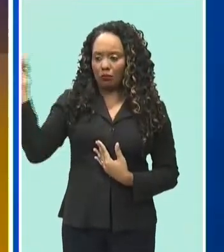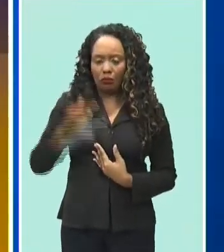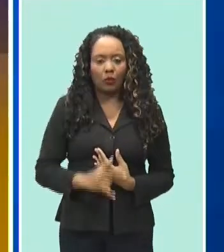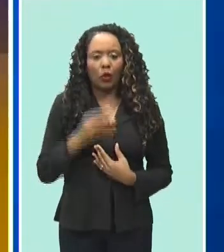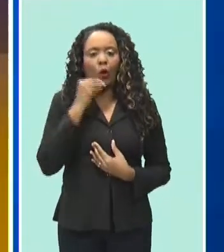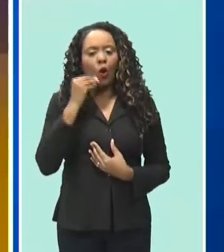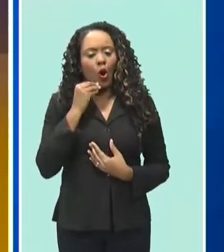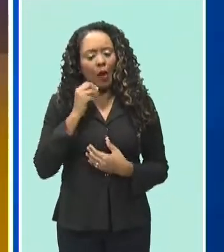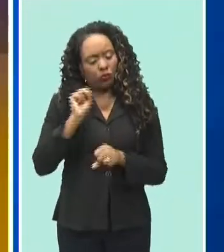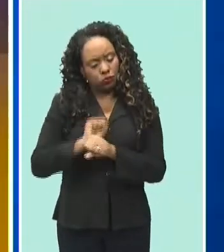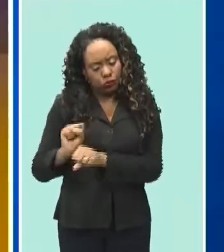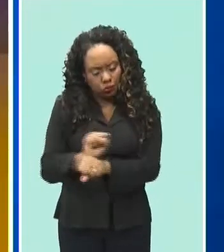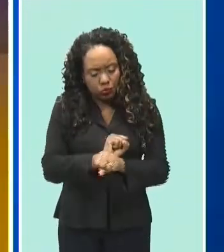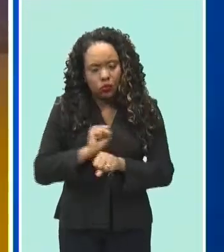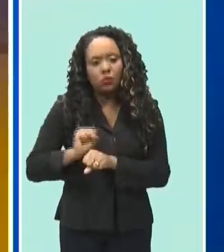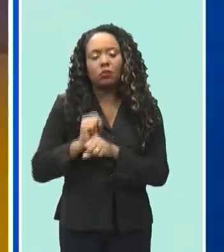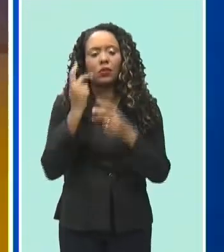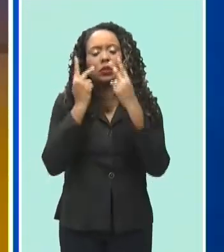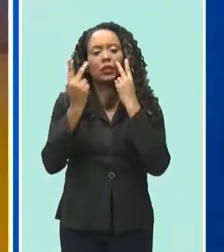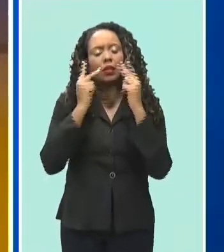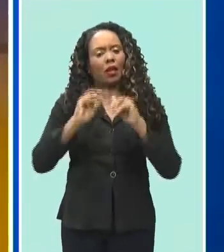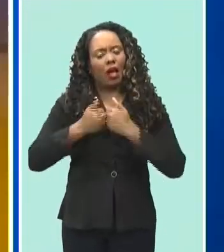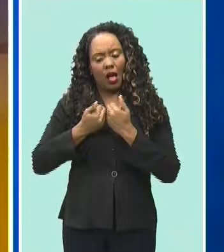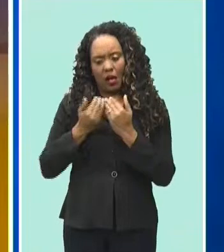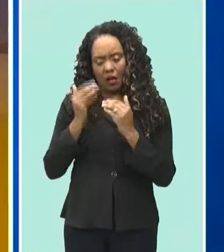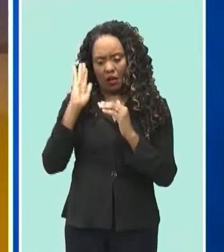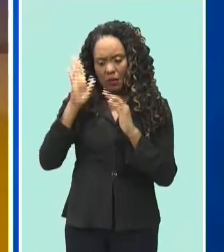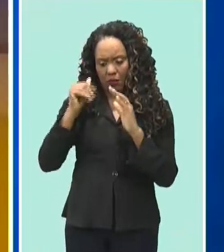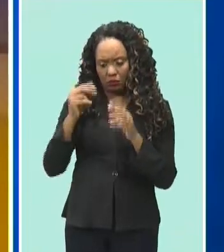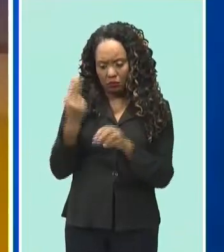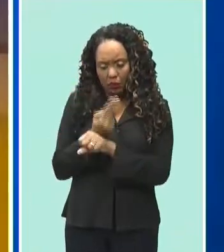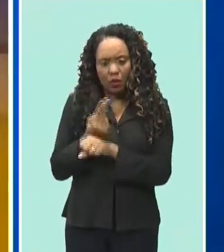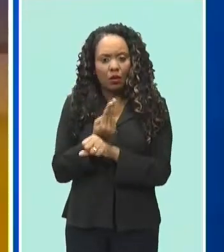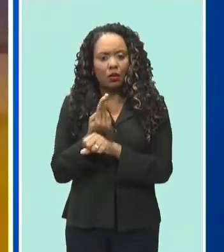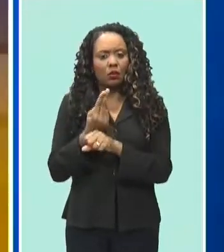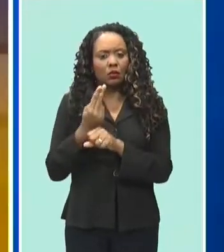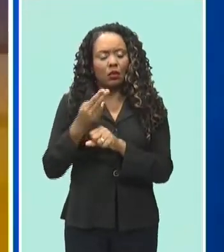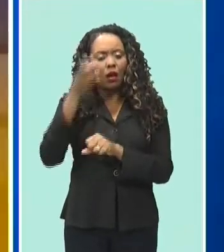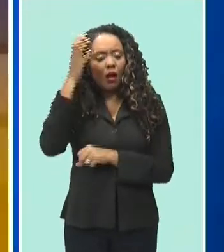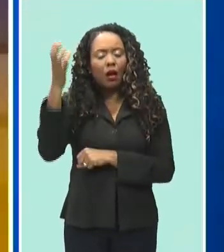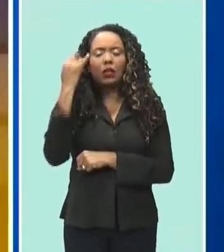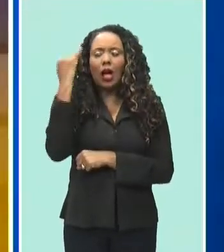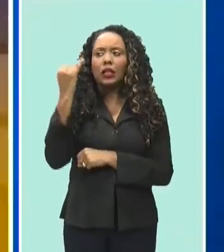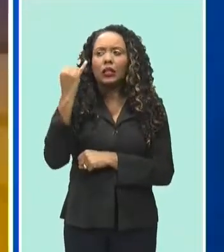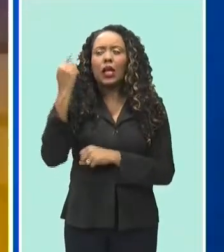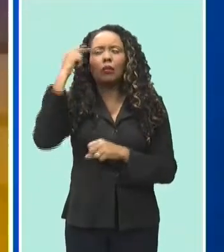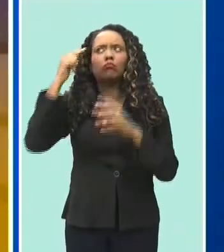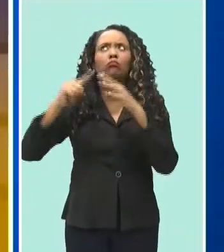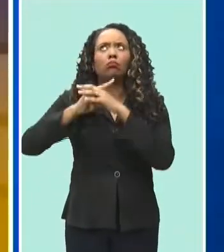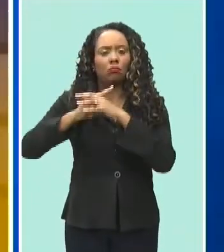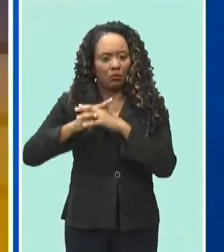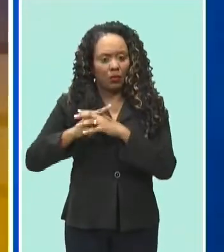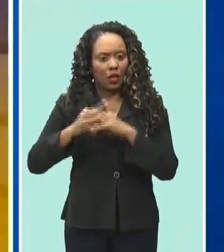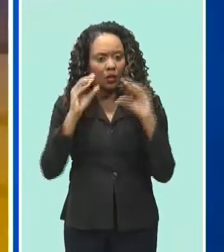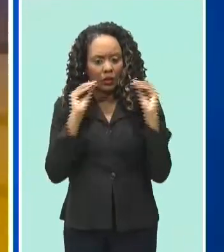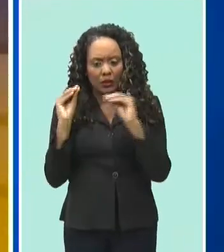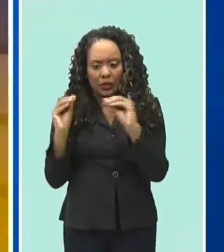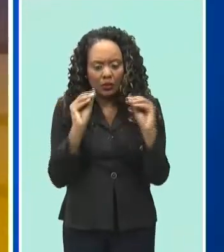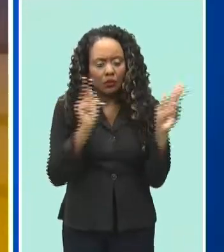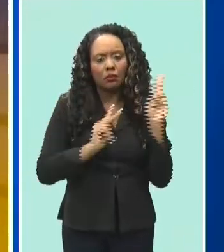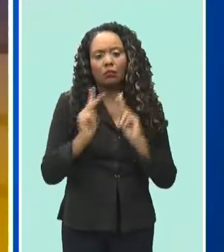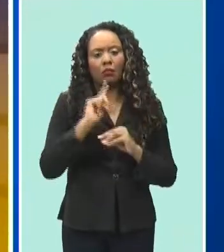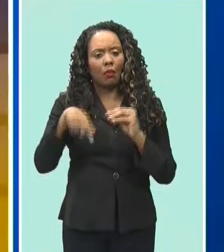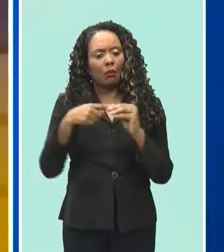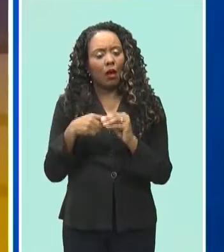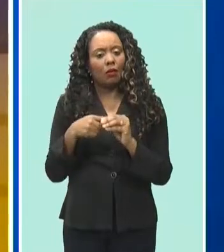that that I can probably try to teach a topic or a concept to someone, or encourage and inform them of different things that